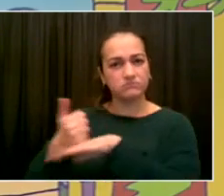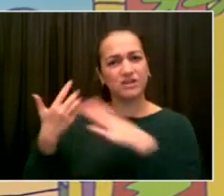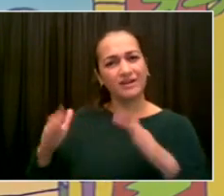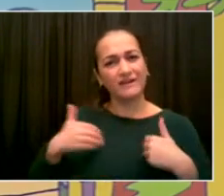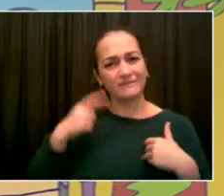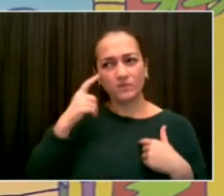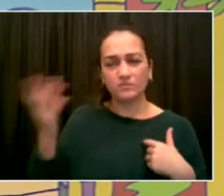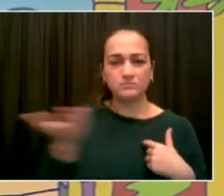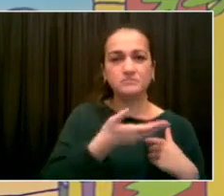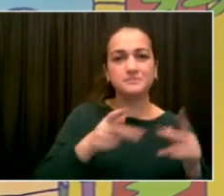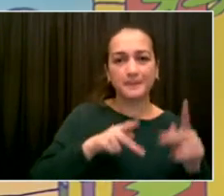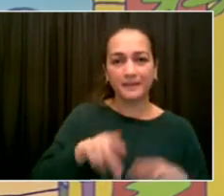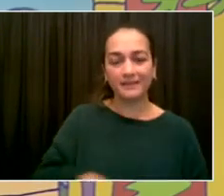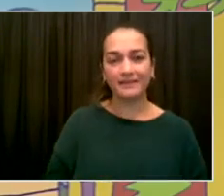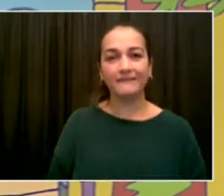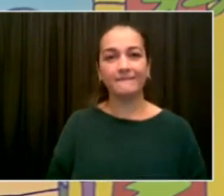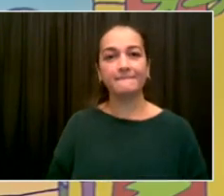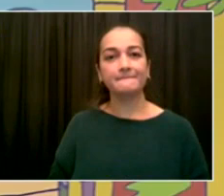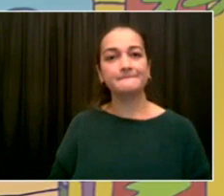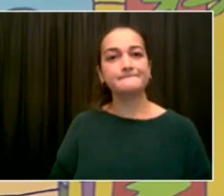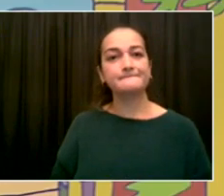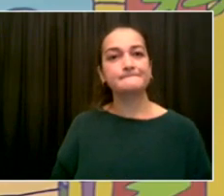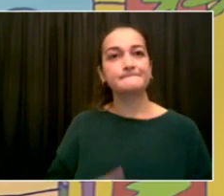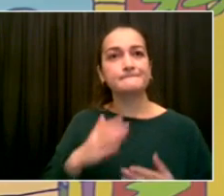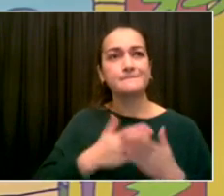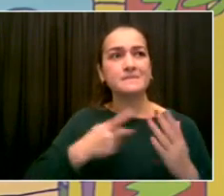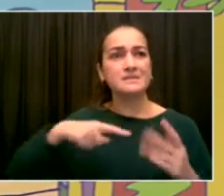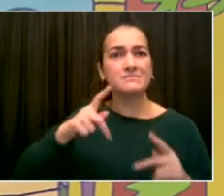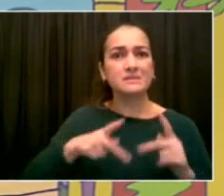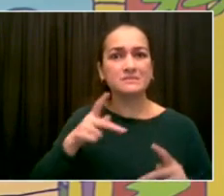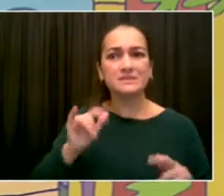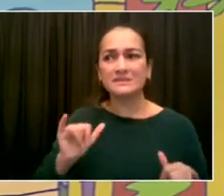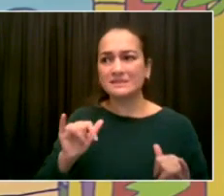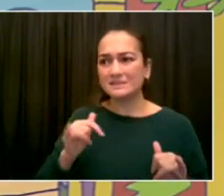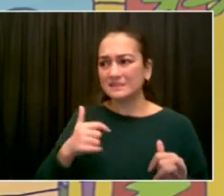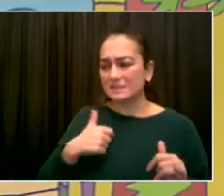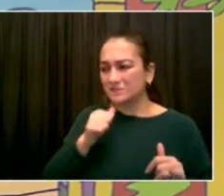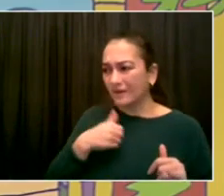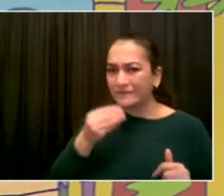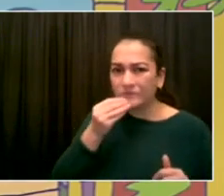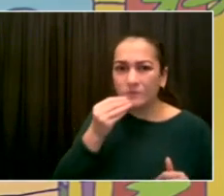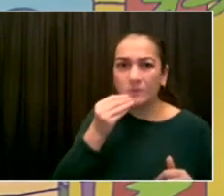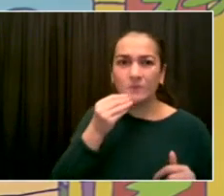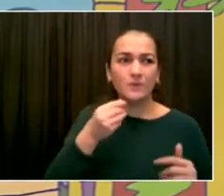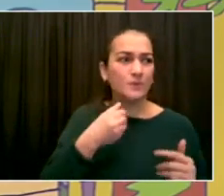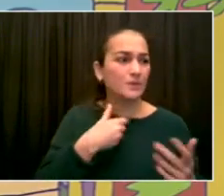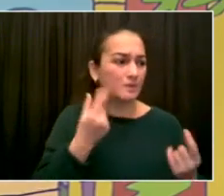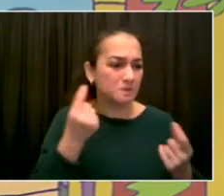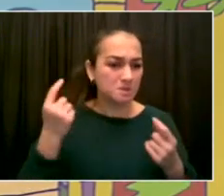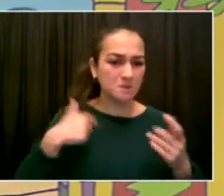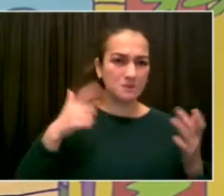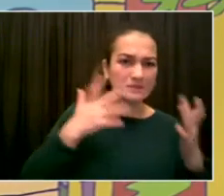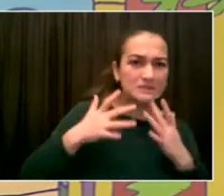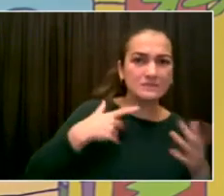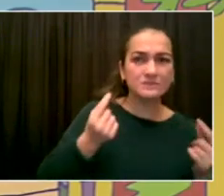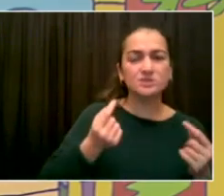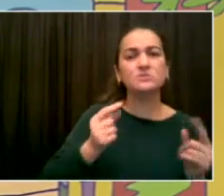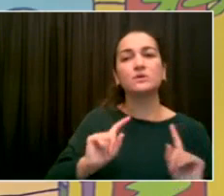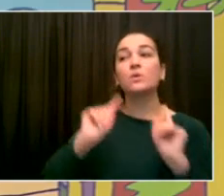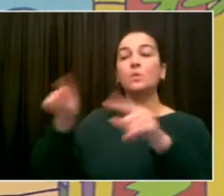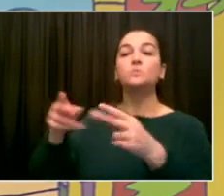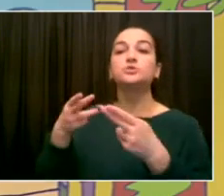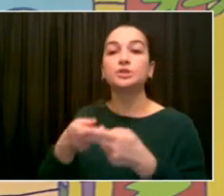need a place to have them so we can help them on the way to the permanent affordable housing. And the last thing I'll say before our special guest is, again, I